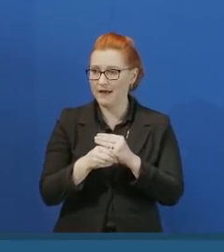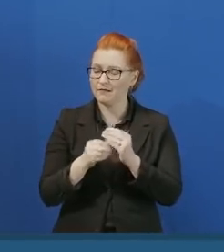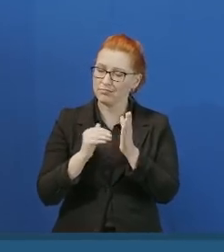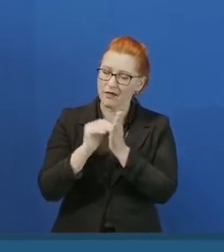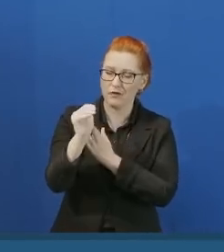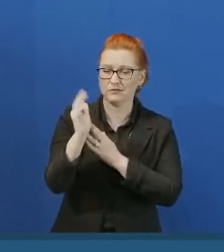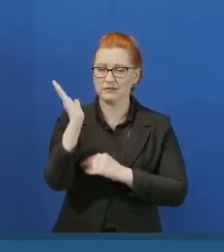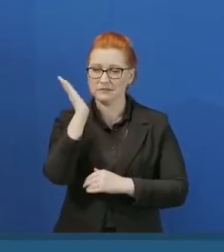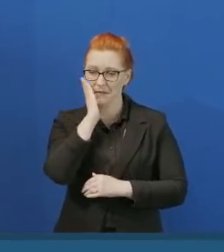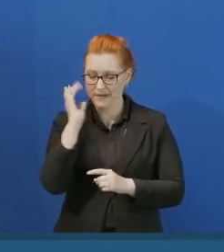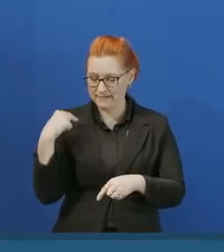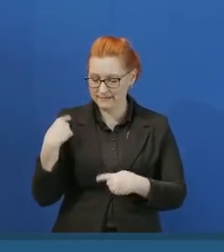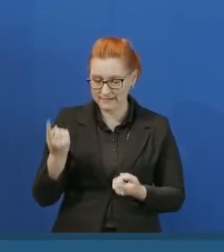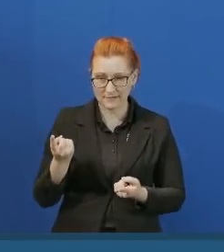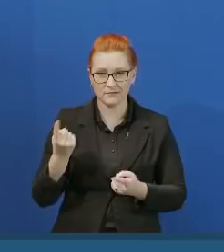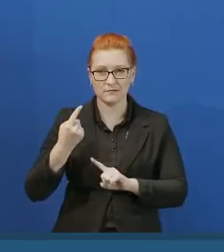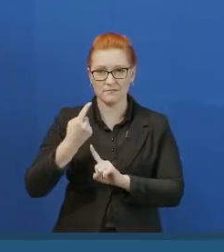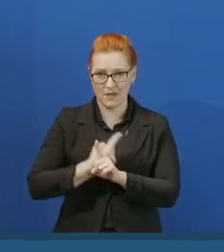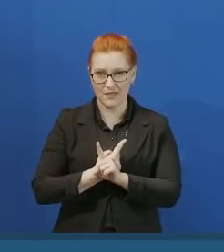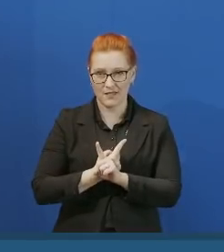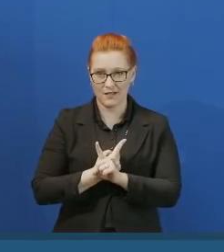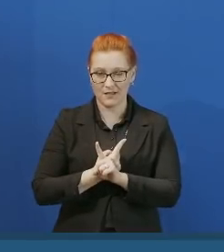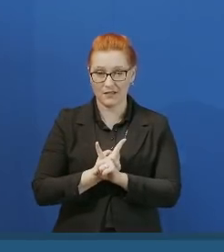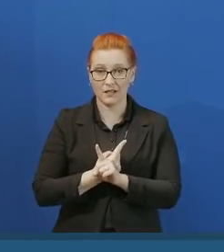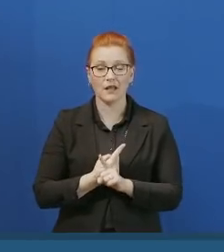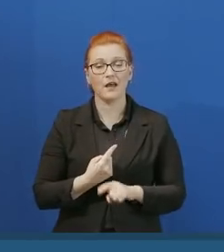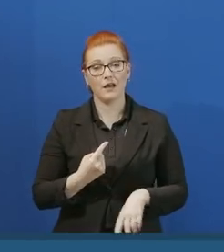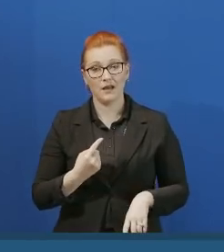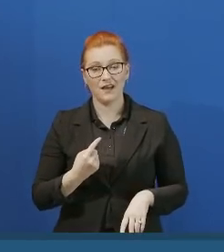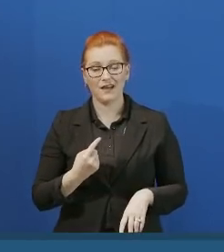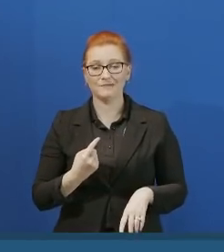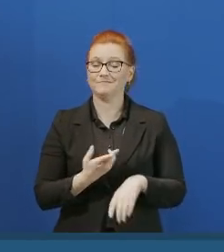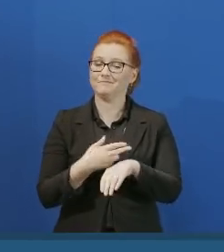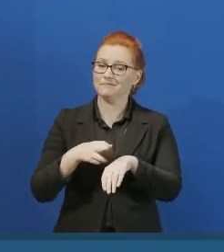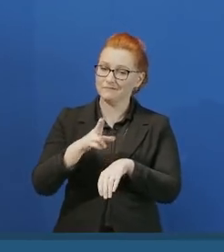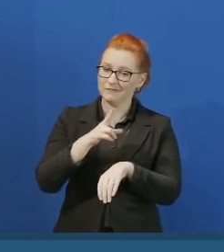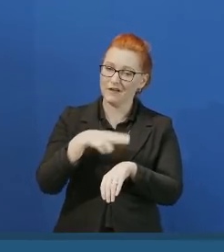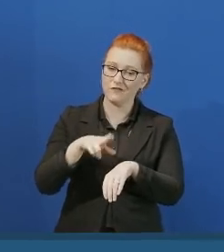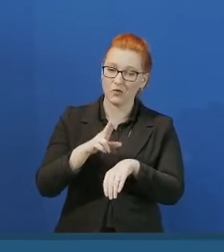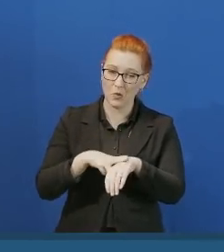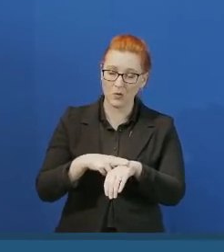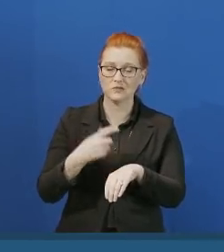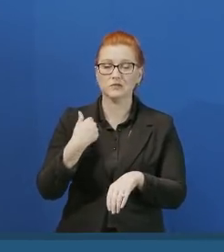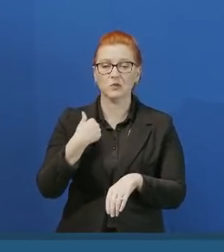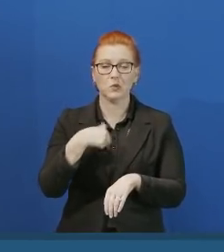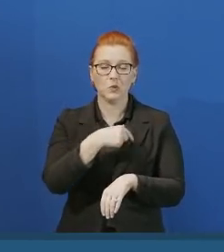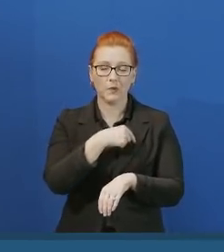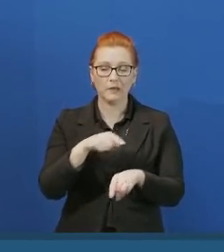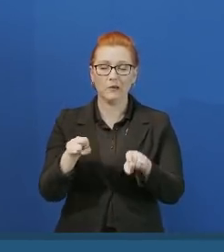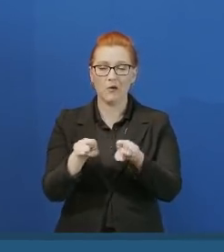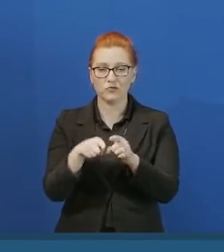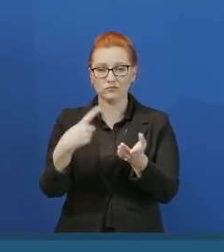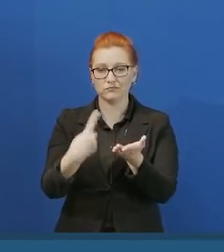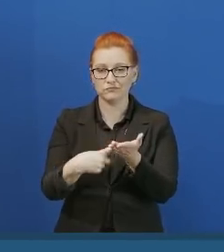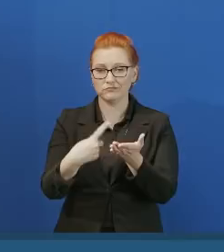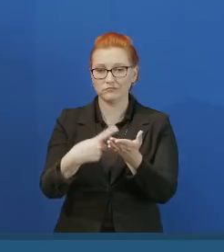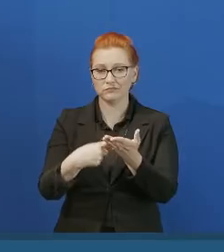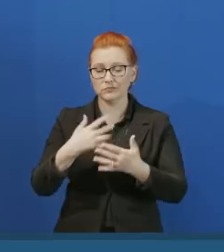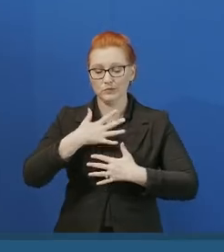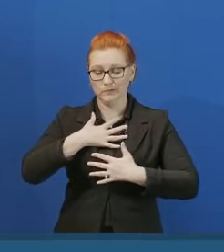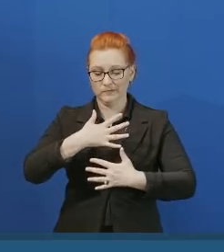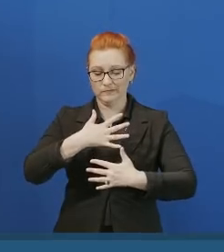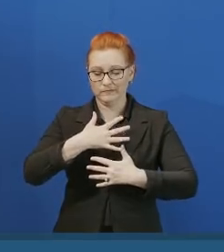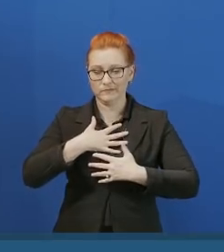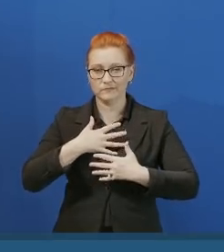lastly, several weeks ago, the big discussion nationally was on ventilators. We went into acquisition and discovery mode.